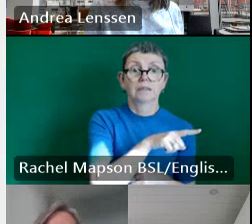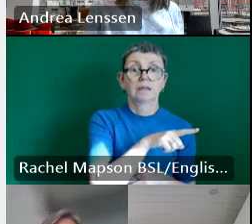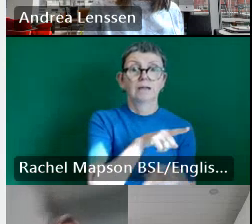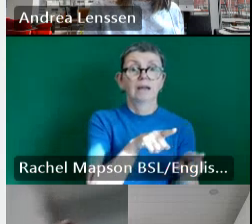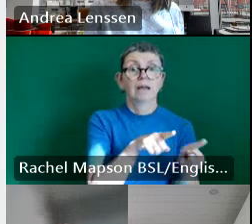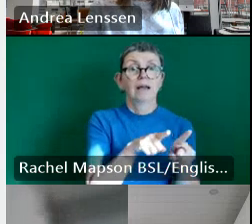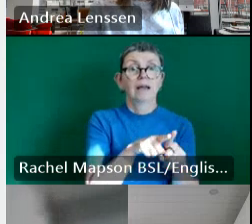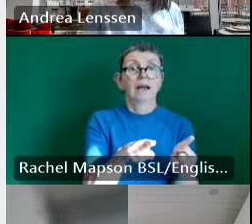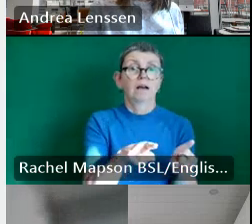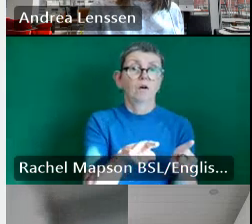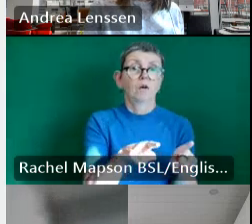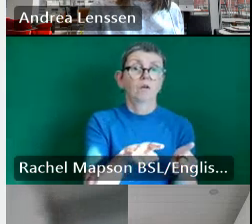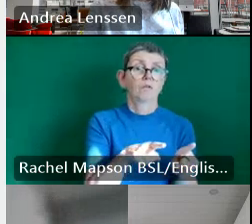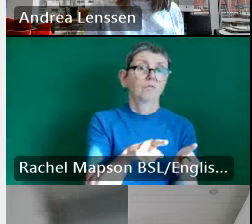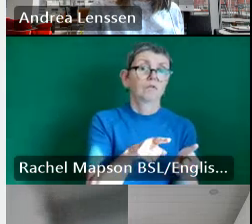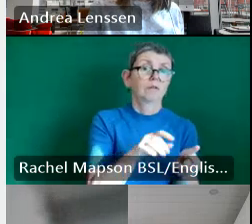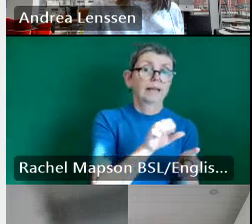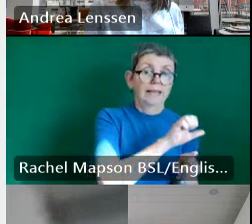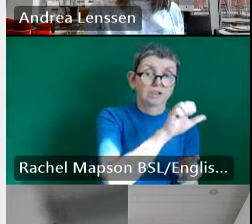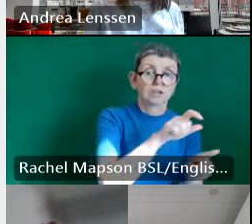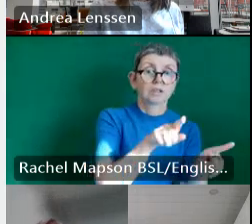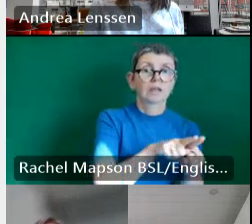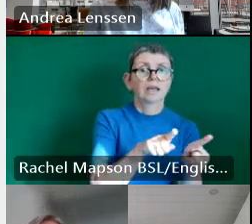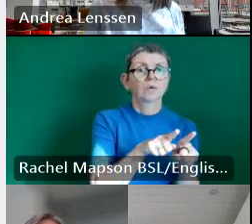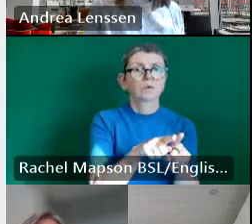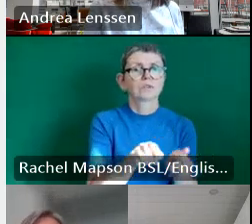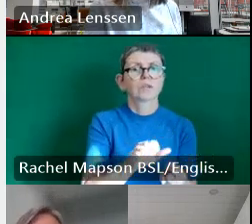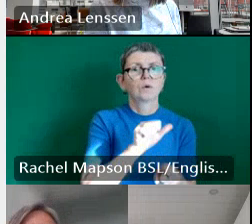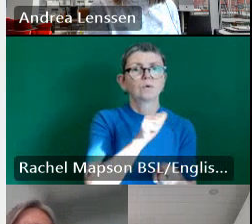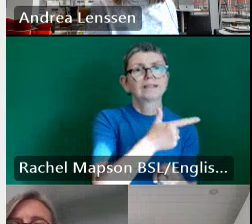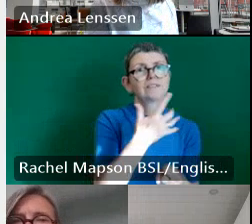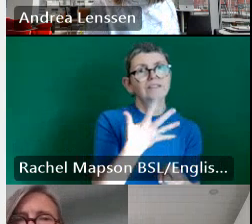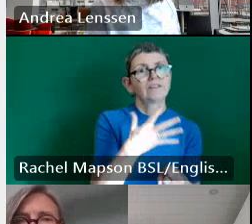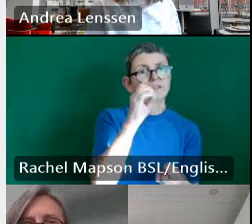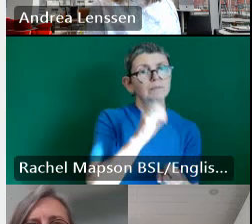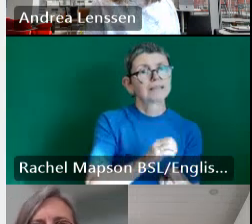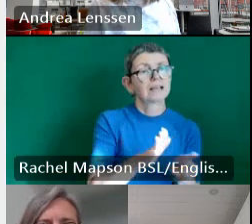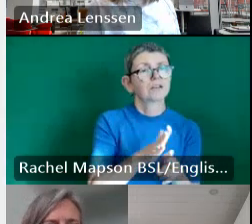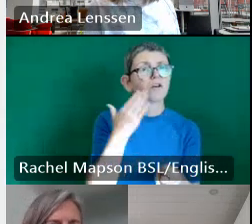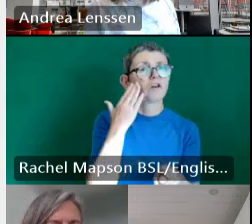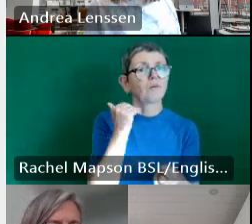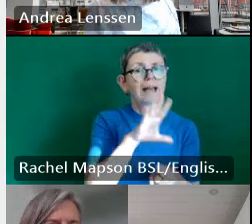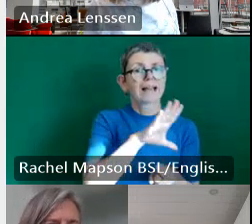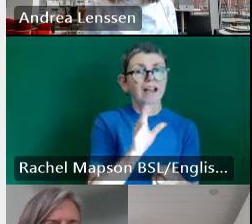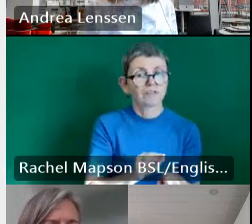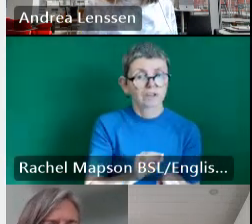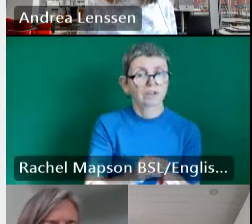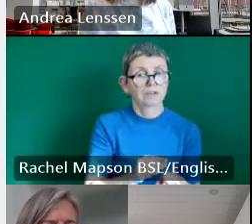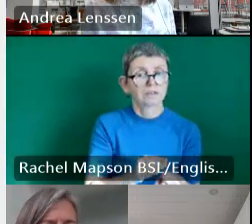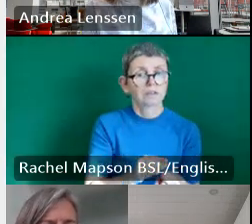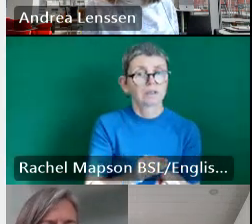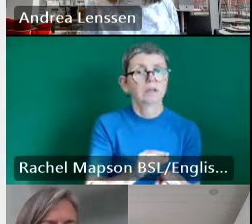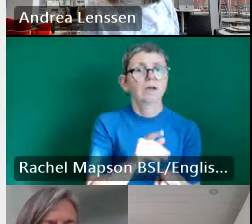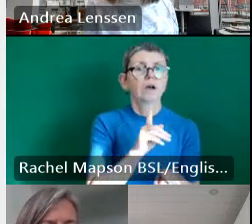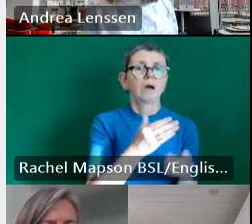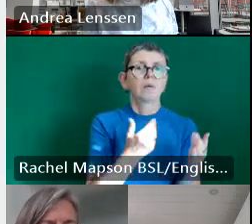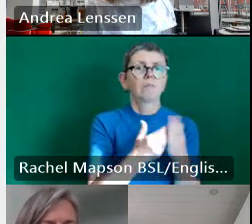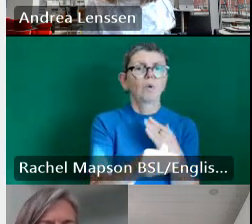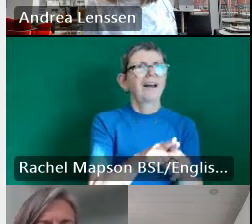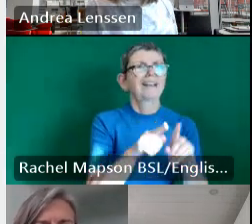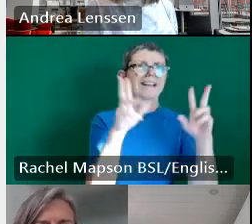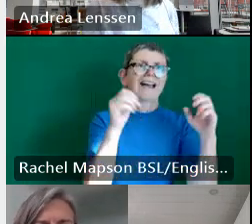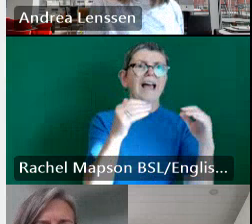than their white British households to suffer from housing deprivation. So if you think about that, and you think about what housing provides for you, you